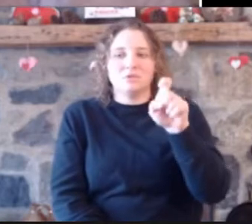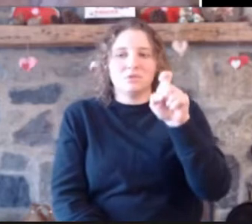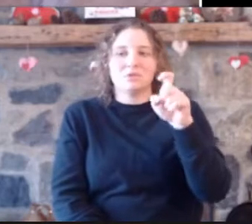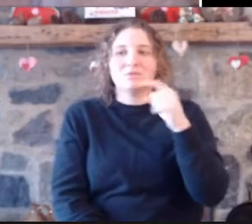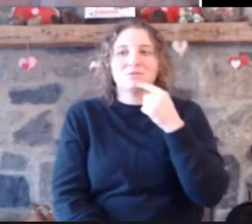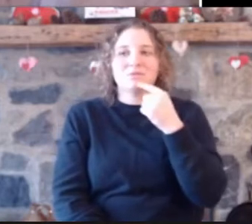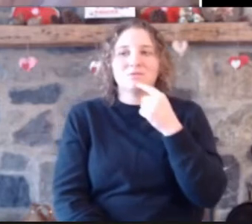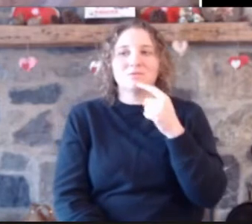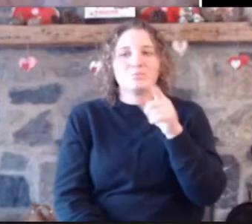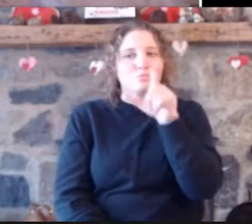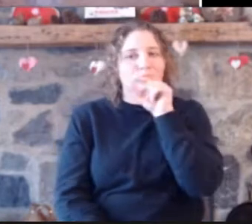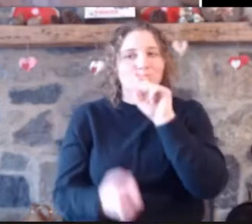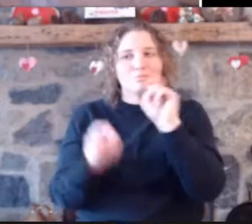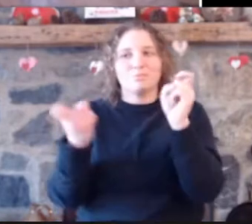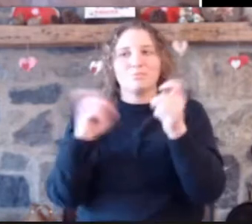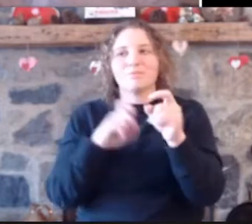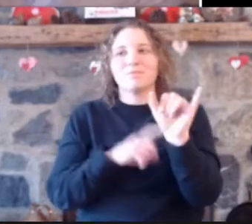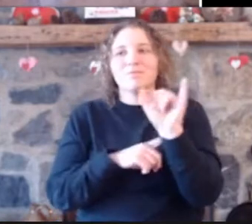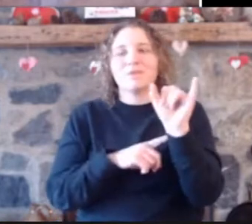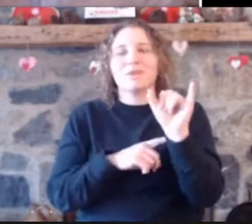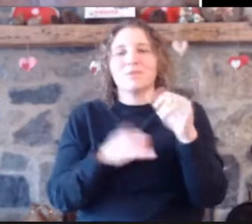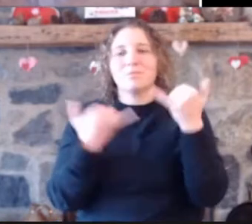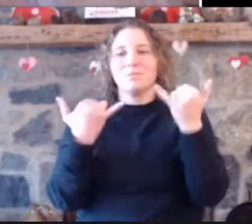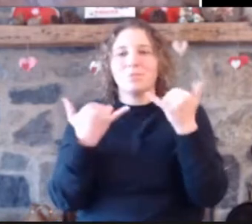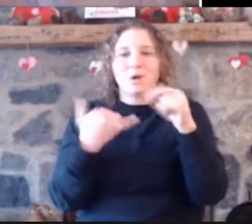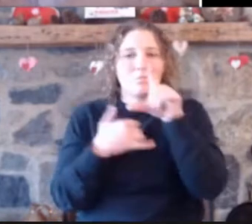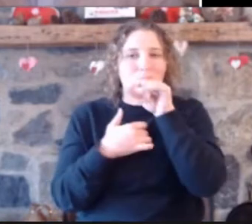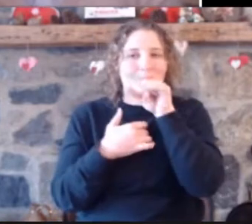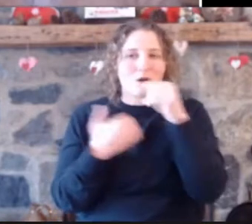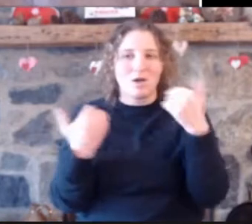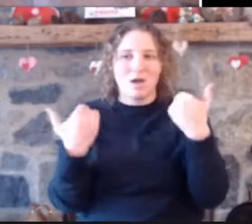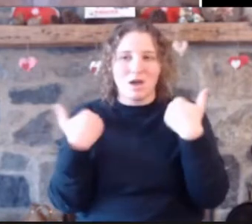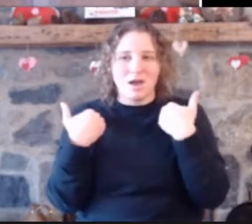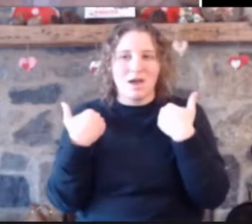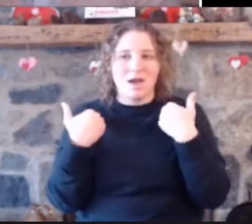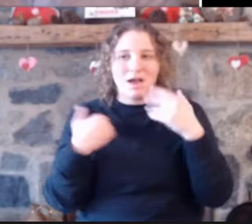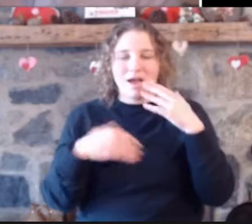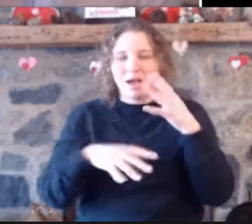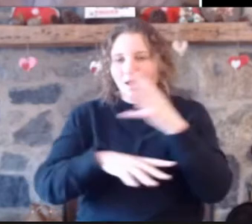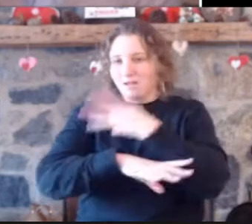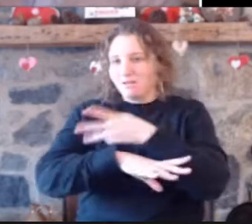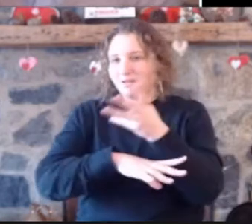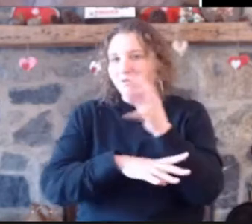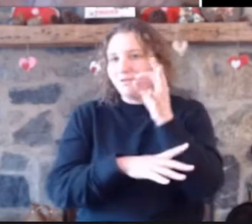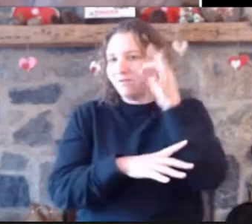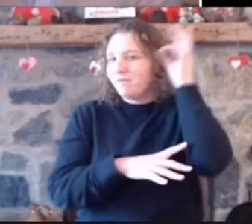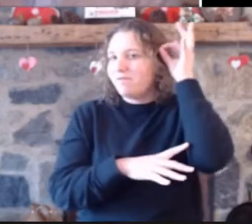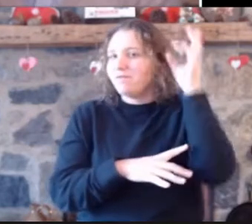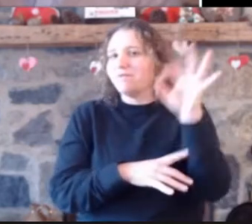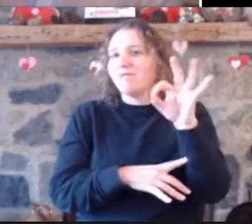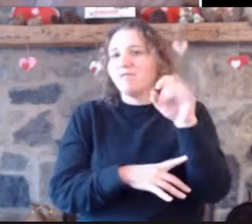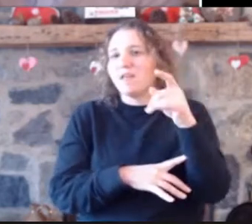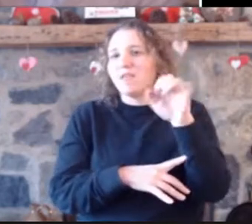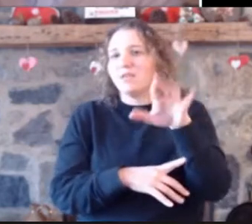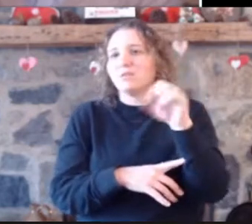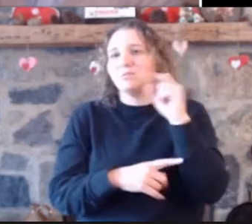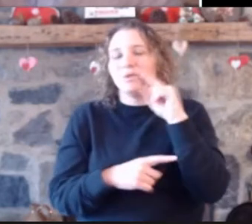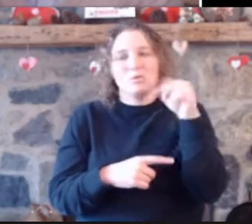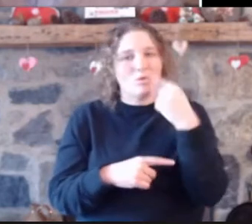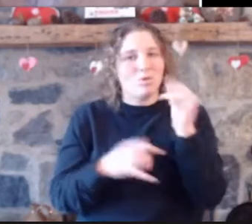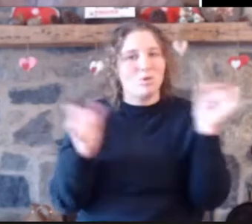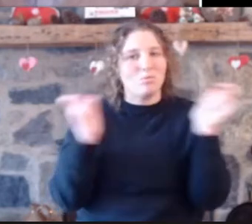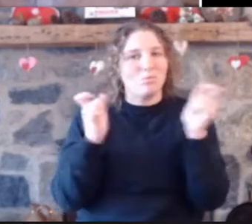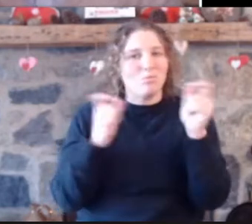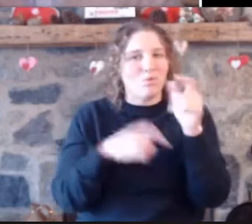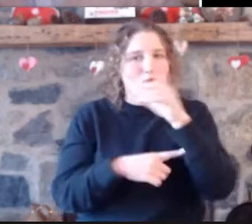Connections. In 2000, they said, like modern birds, it had flight feathers, but otherwise it was more like some small bipedal dinosaurs of its era.